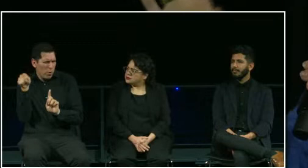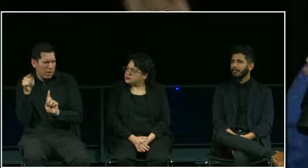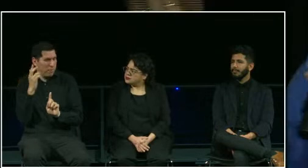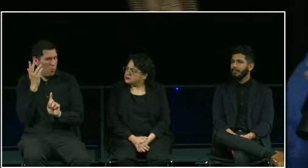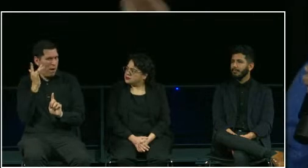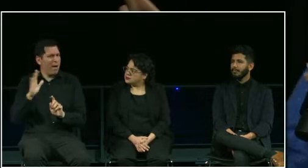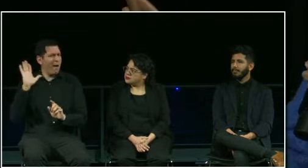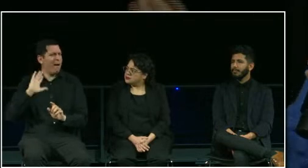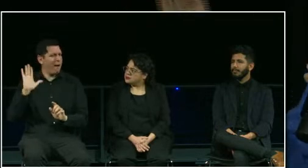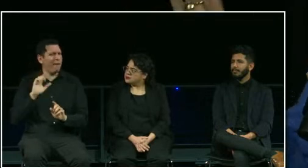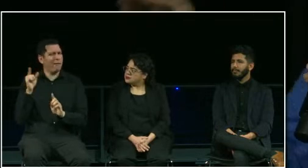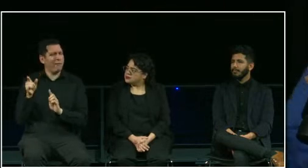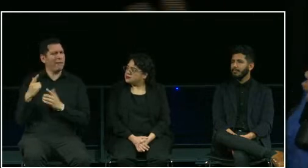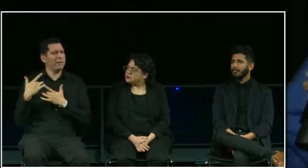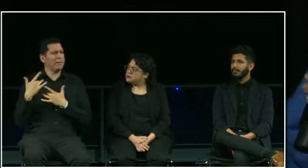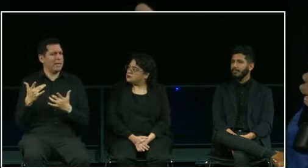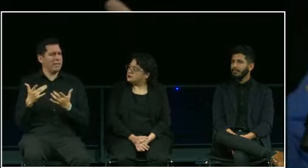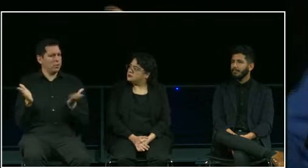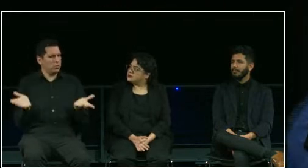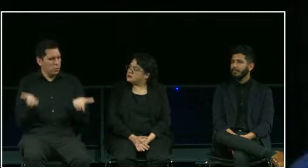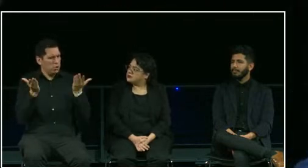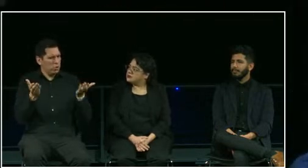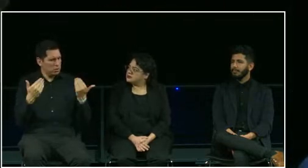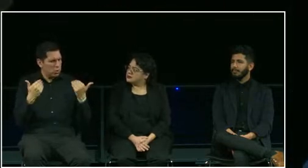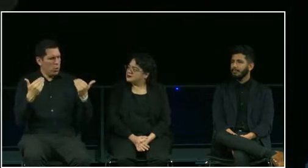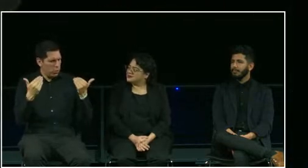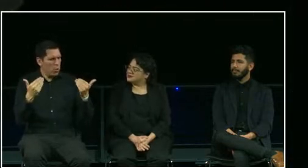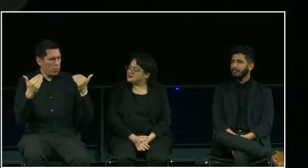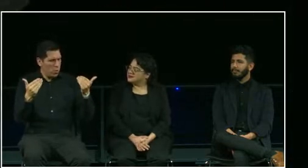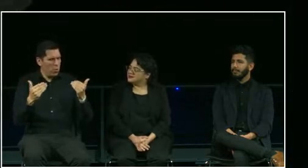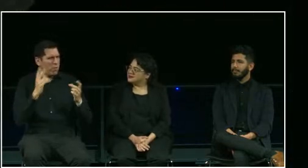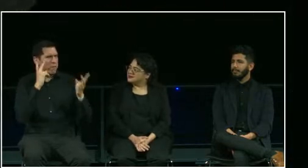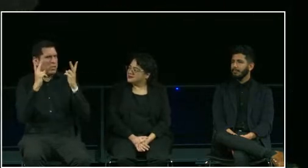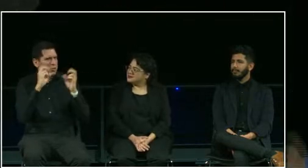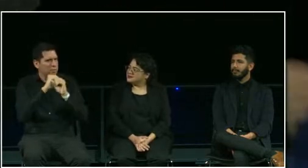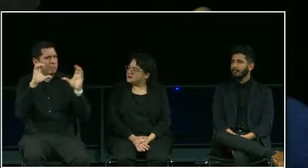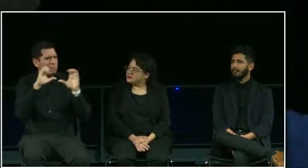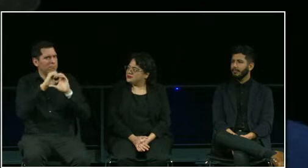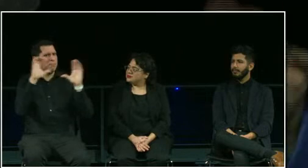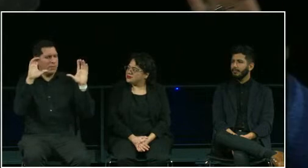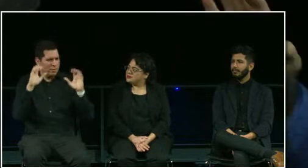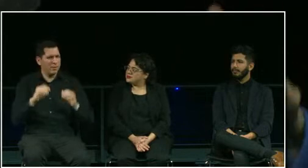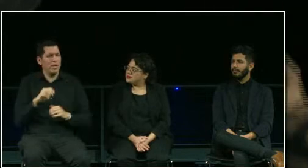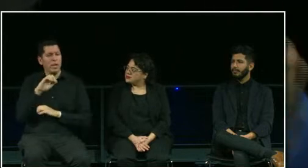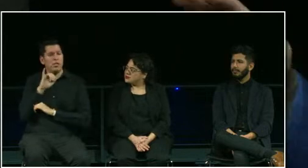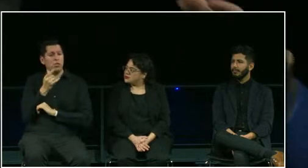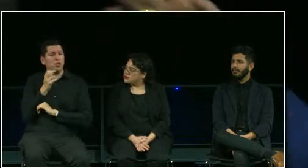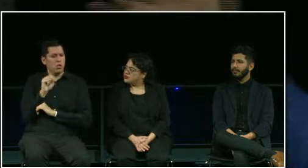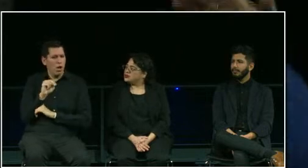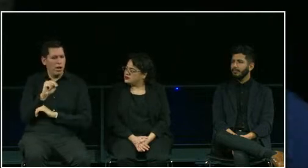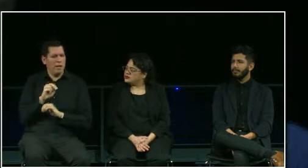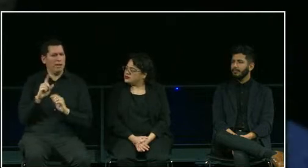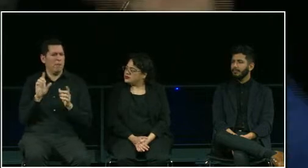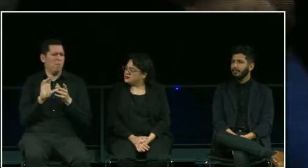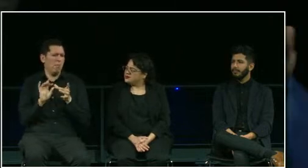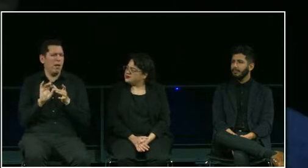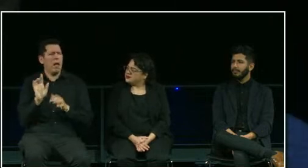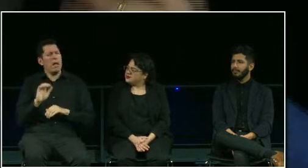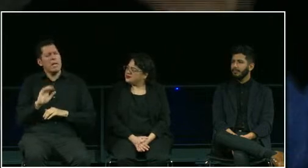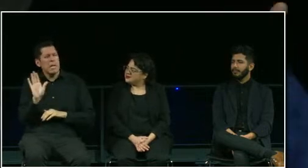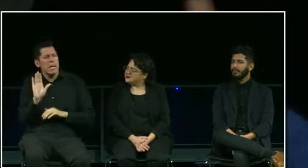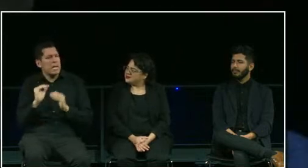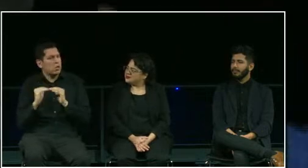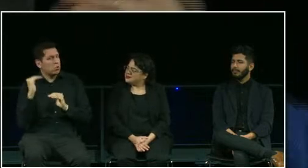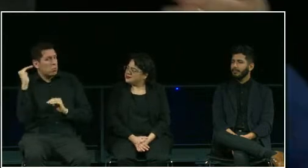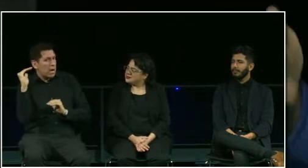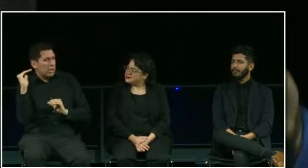I think he's been the one that tends to push things visually, and John Lasseter was the one that was always kind of like, well, not too